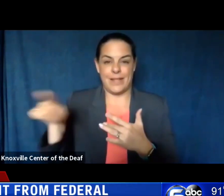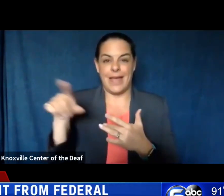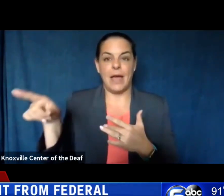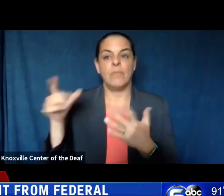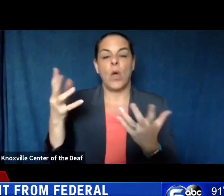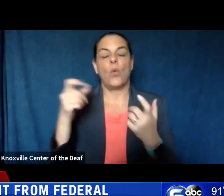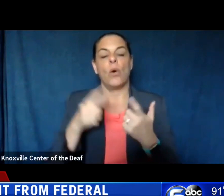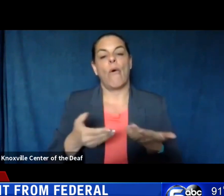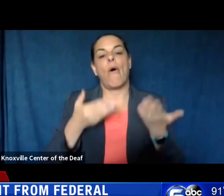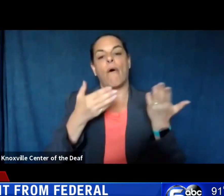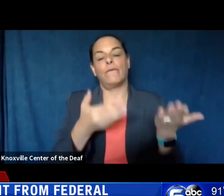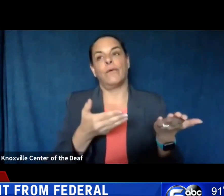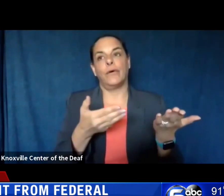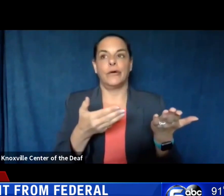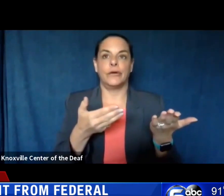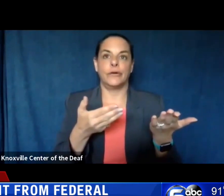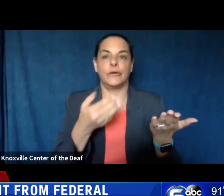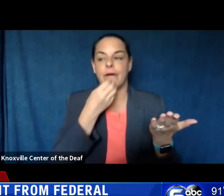offer